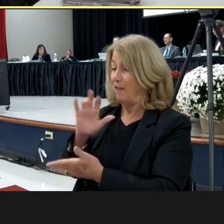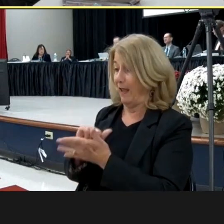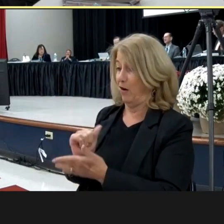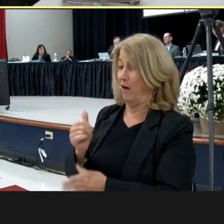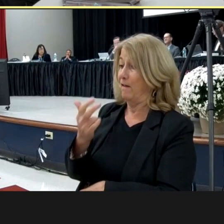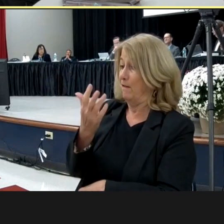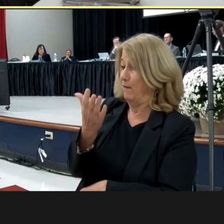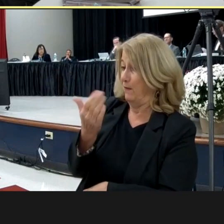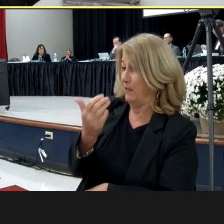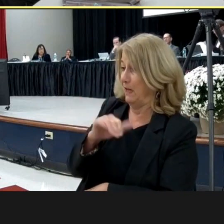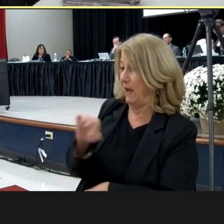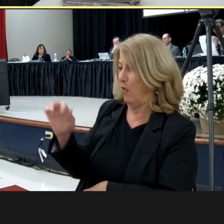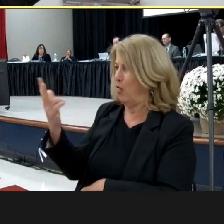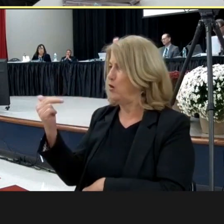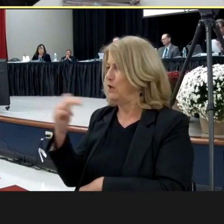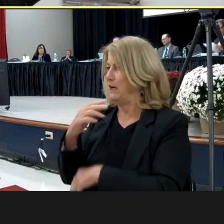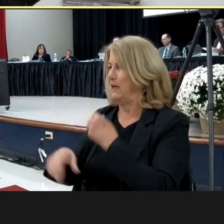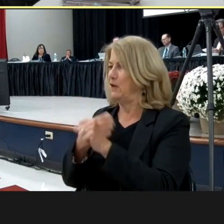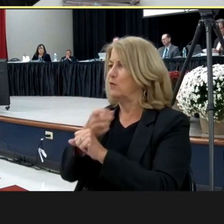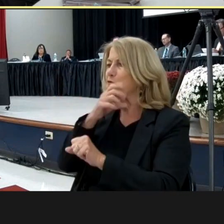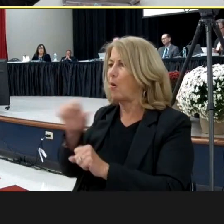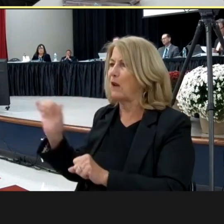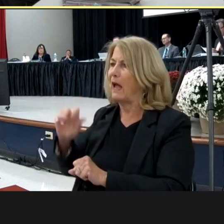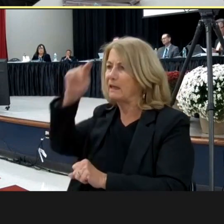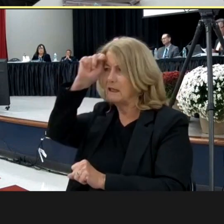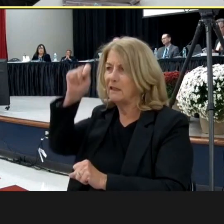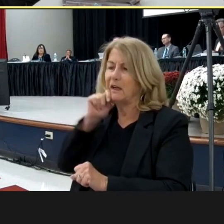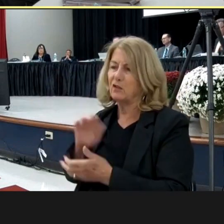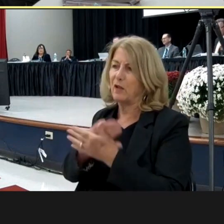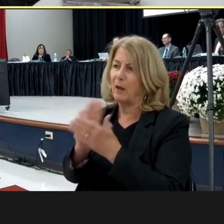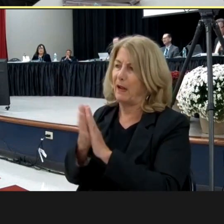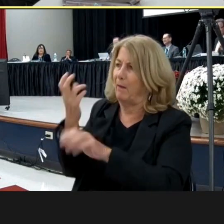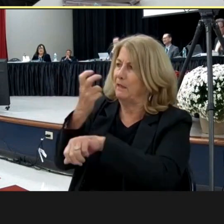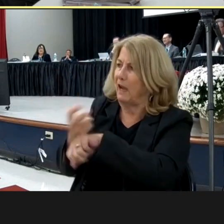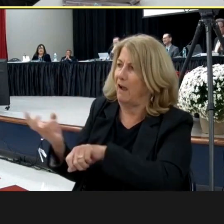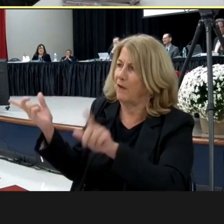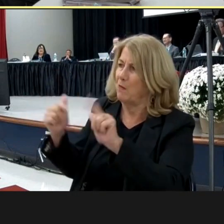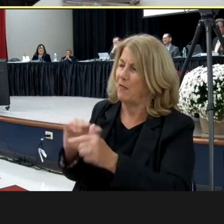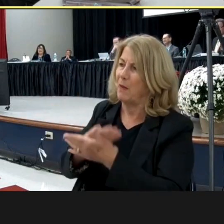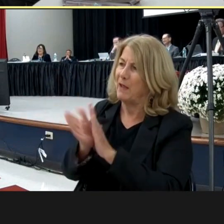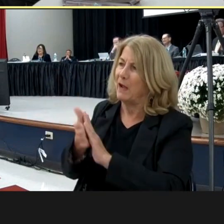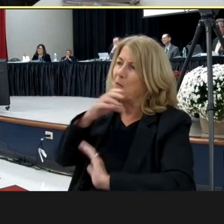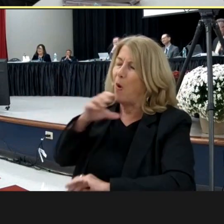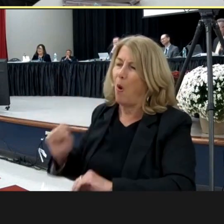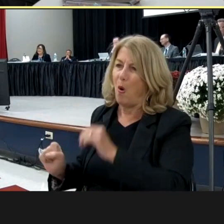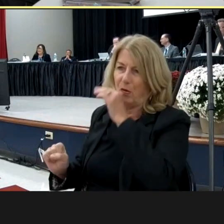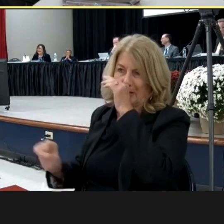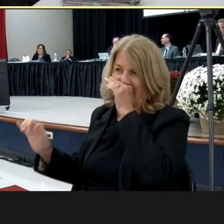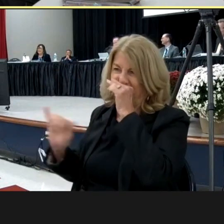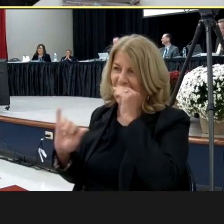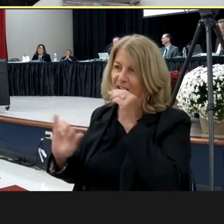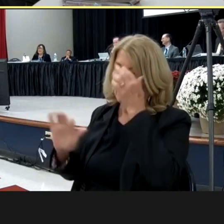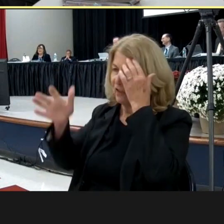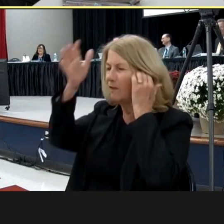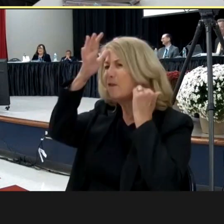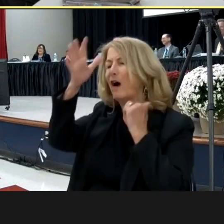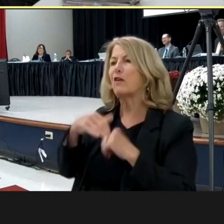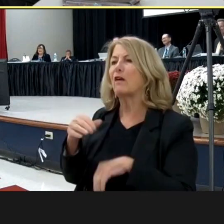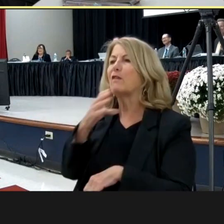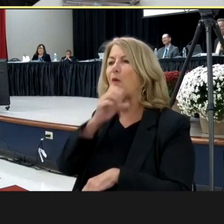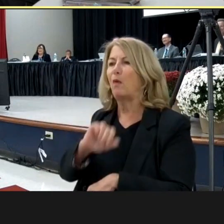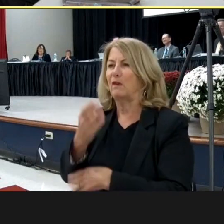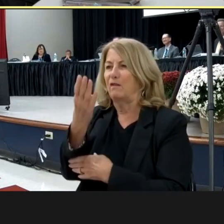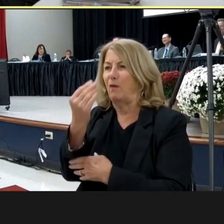like teenagers, they do become pretty difficult when they get to be that age. As the father of a 14 and 12-year-old, I can say that.